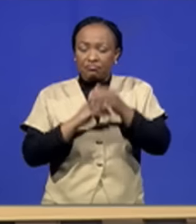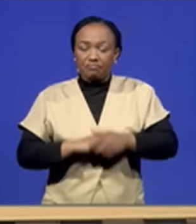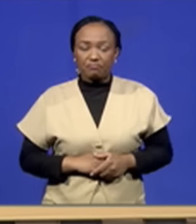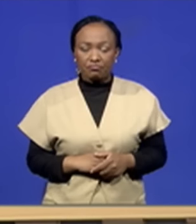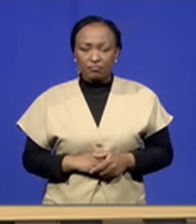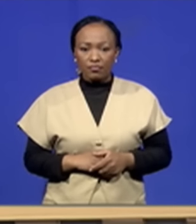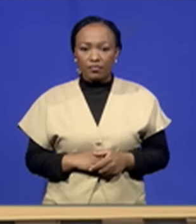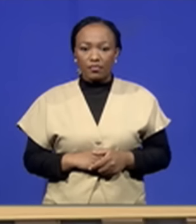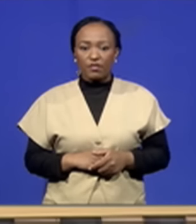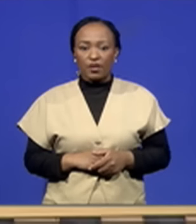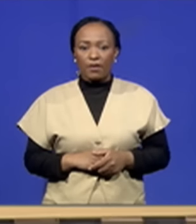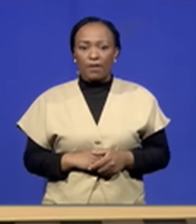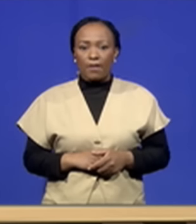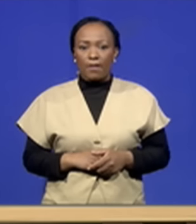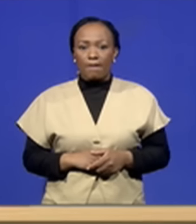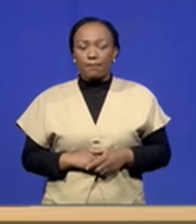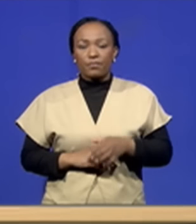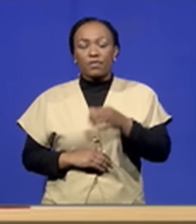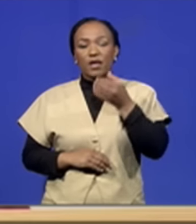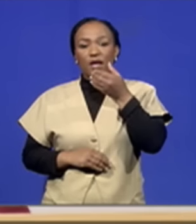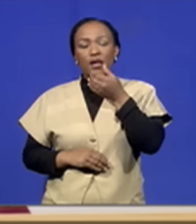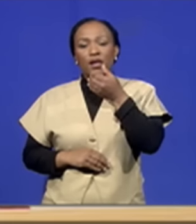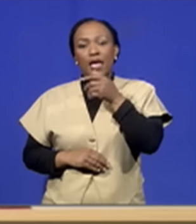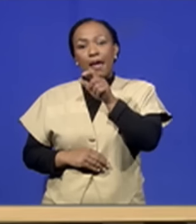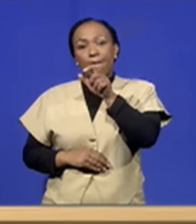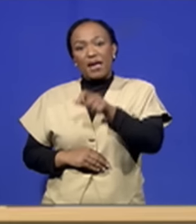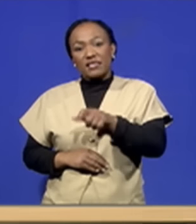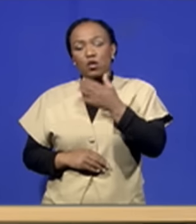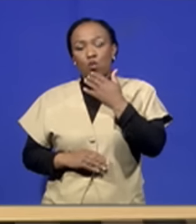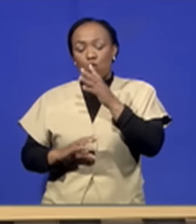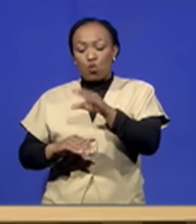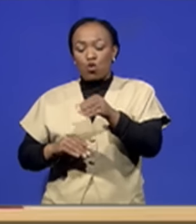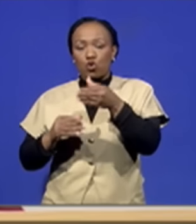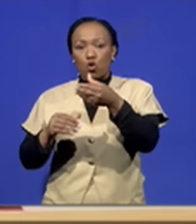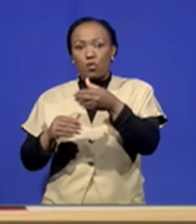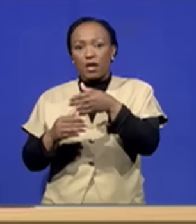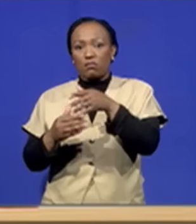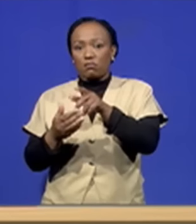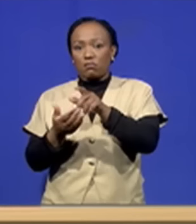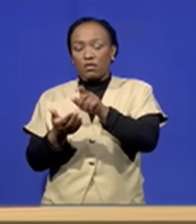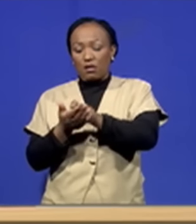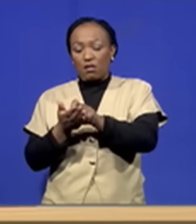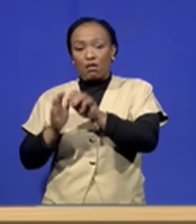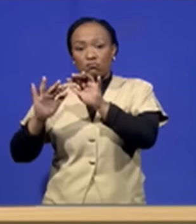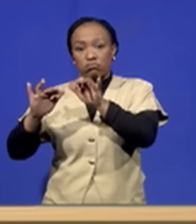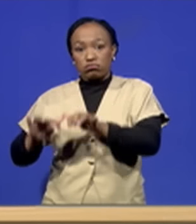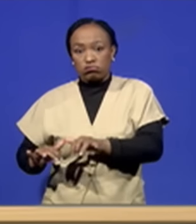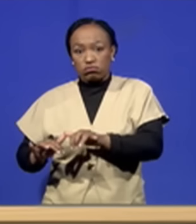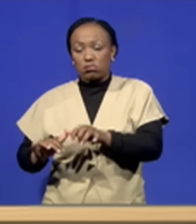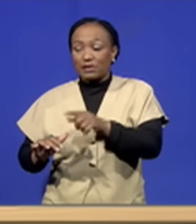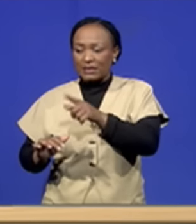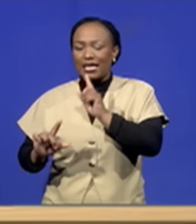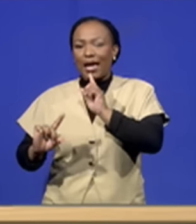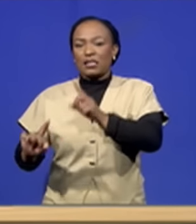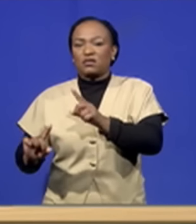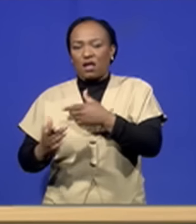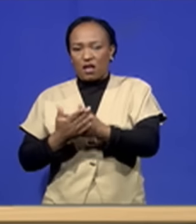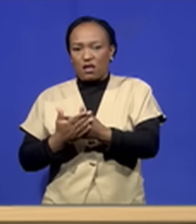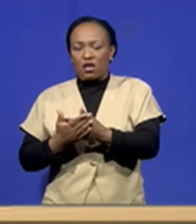answer would be the person who drew up this document and indicate the basis on which he lay for